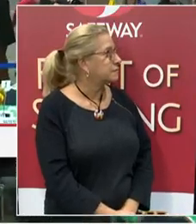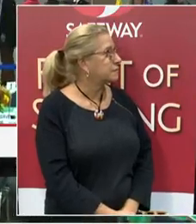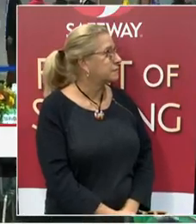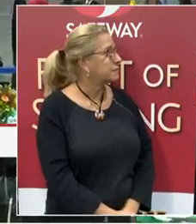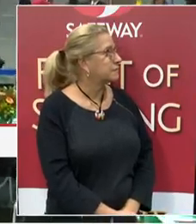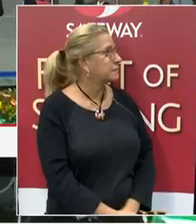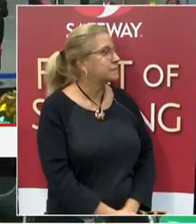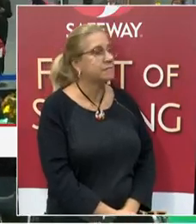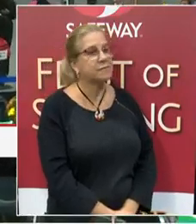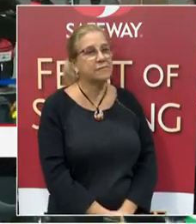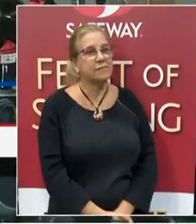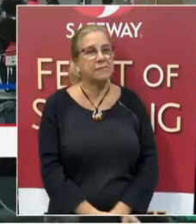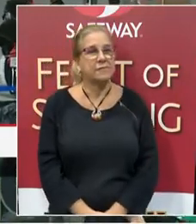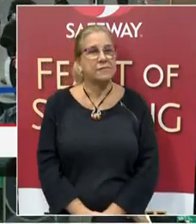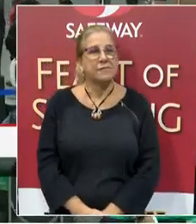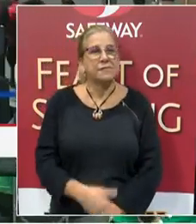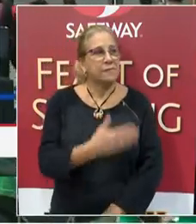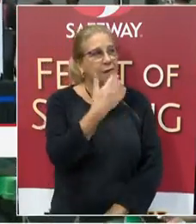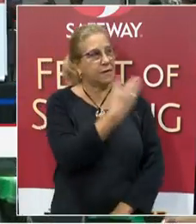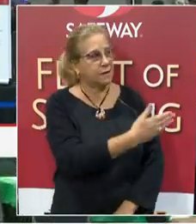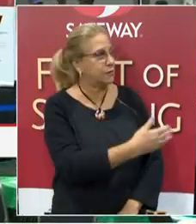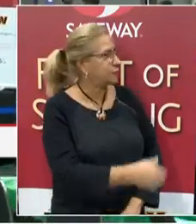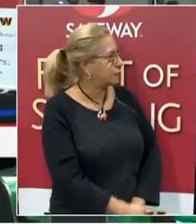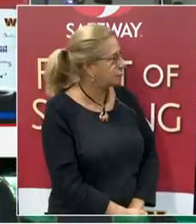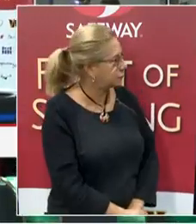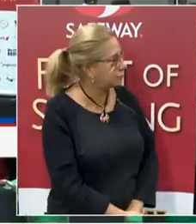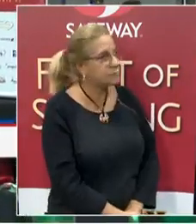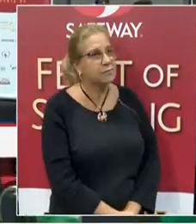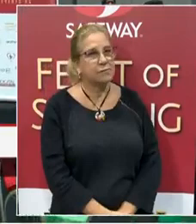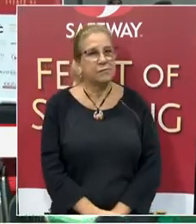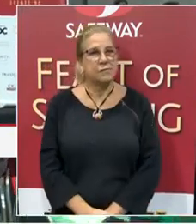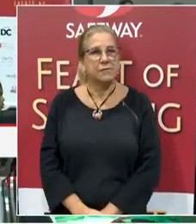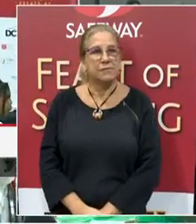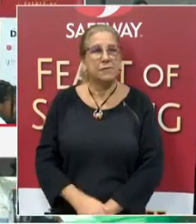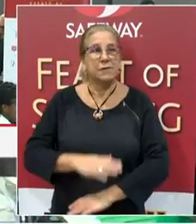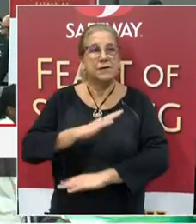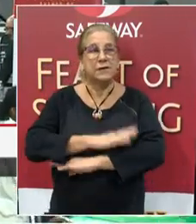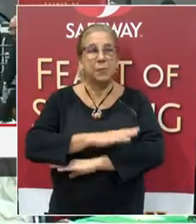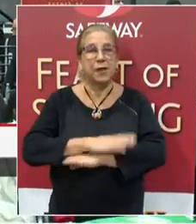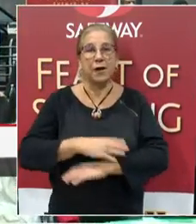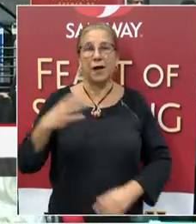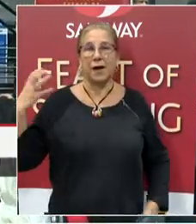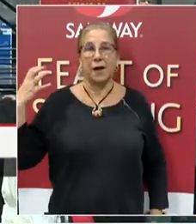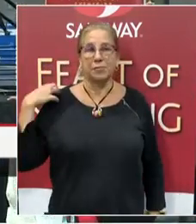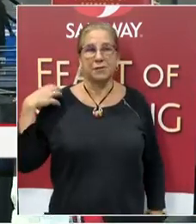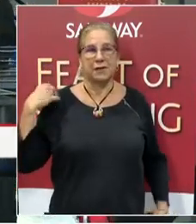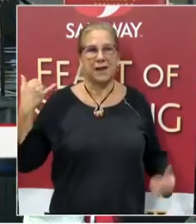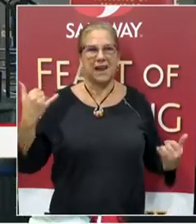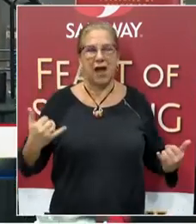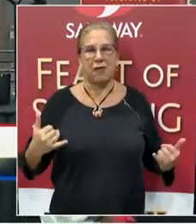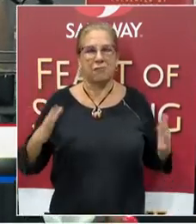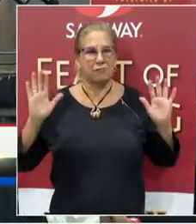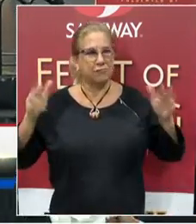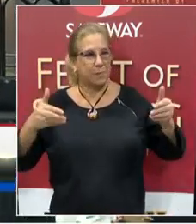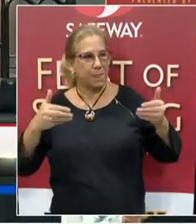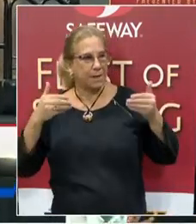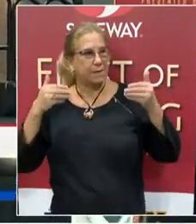Okay, thank you. So our table captains, you can now go get the food. And to my